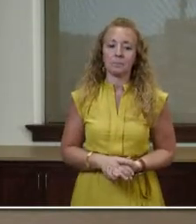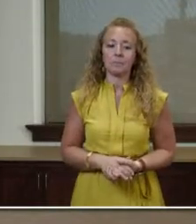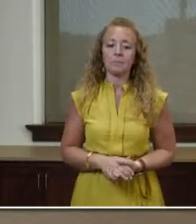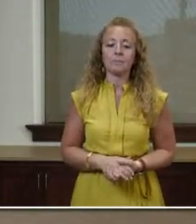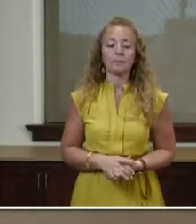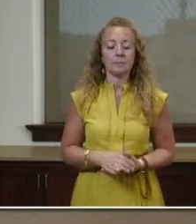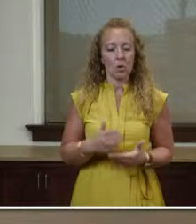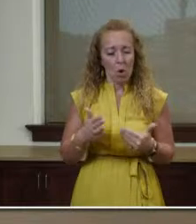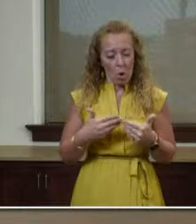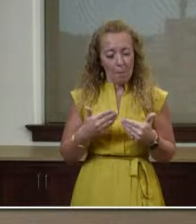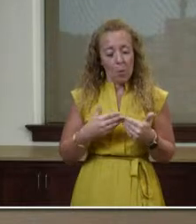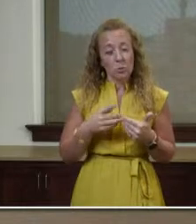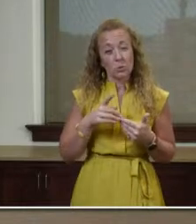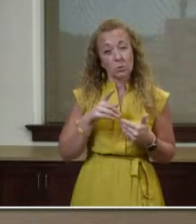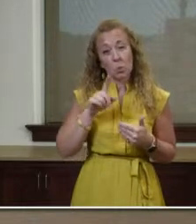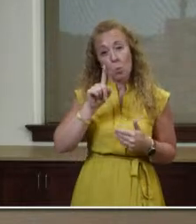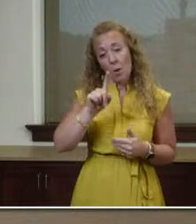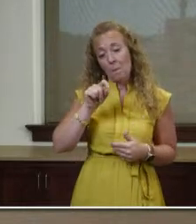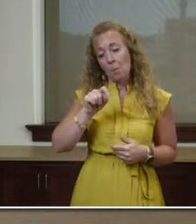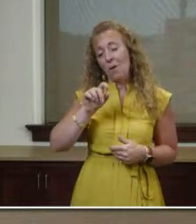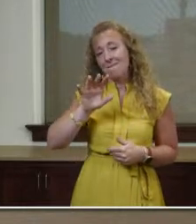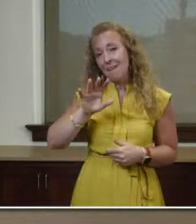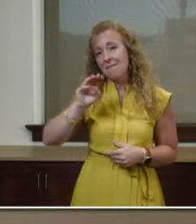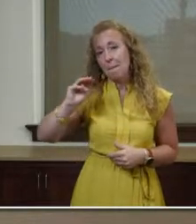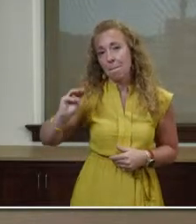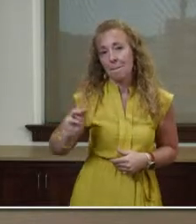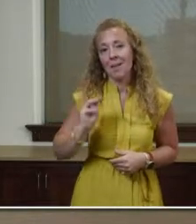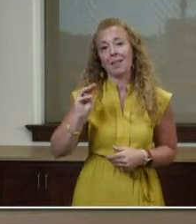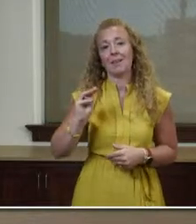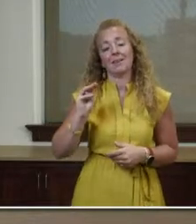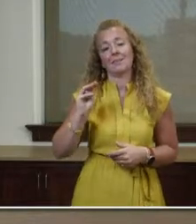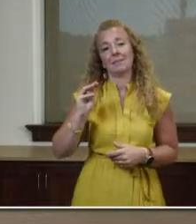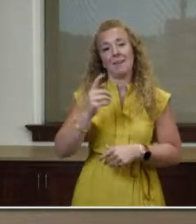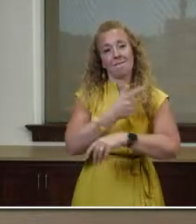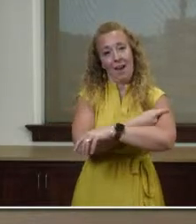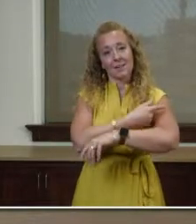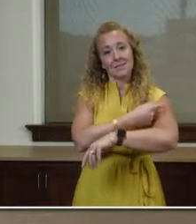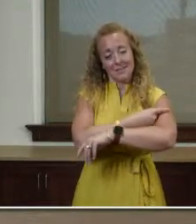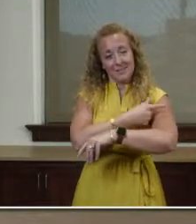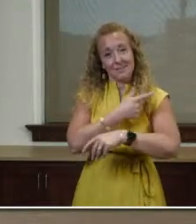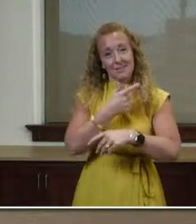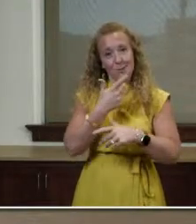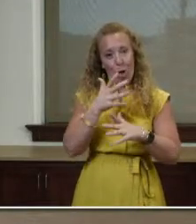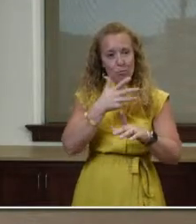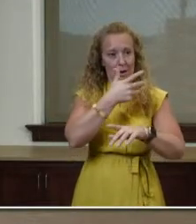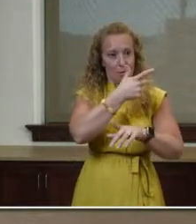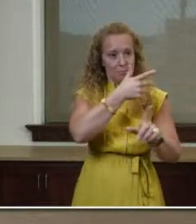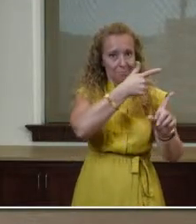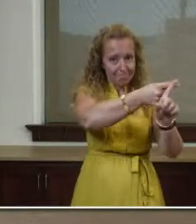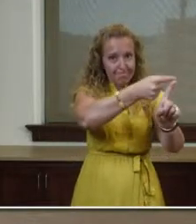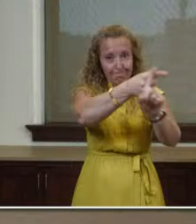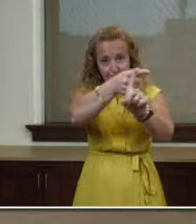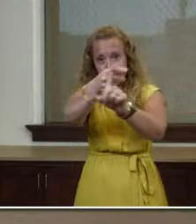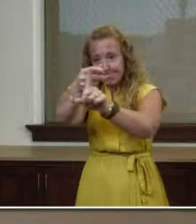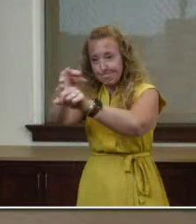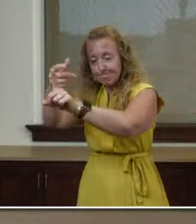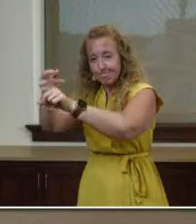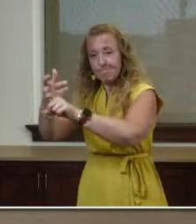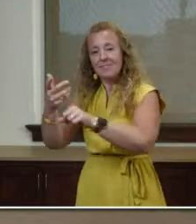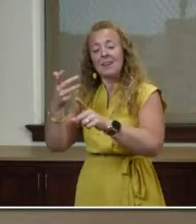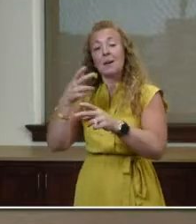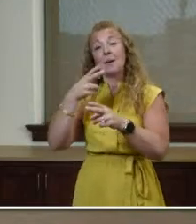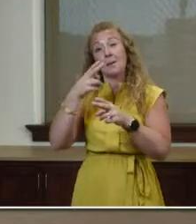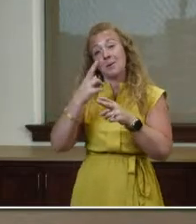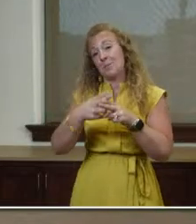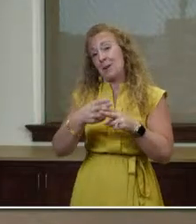done almost 1.5 million vaccines have been shots in arms in people in Allegheny County. As I mentioned, we're going to